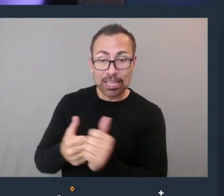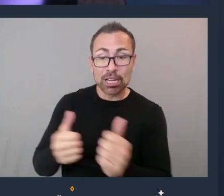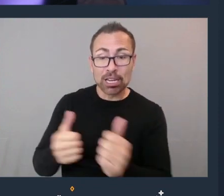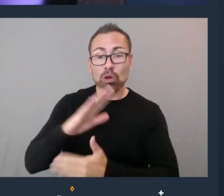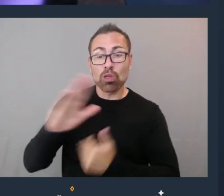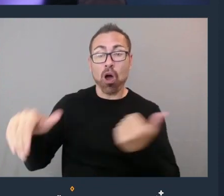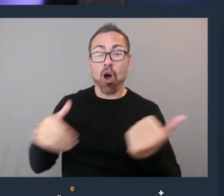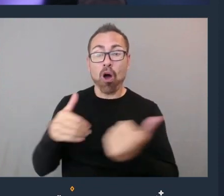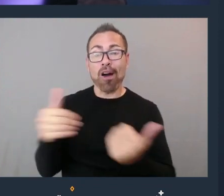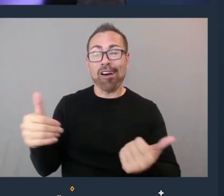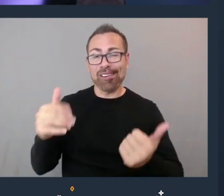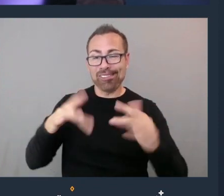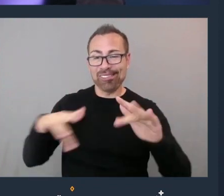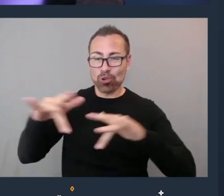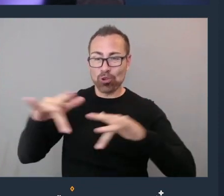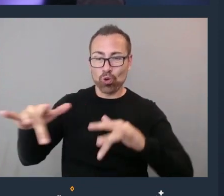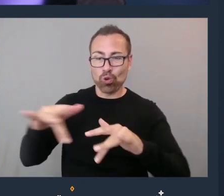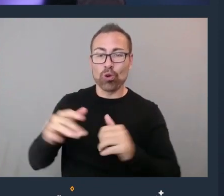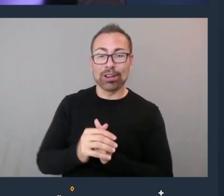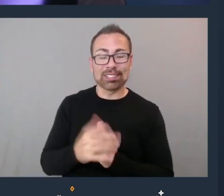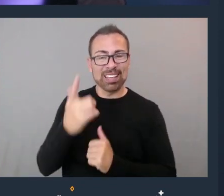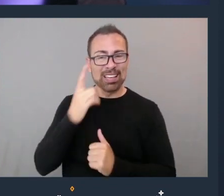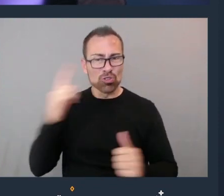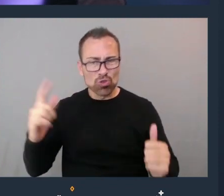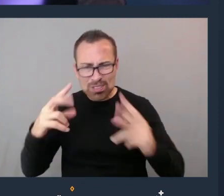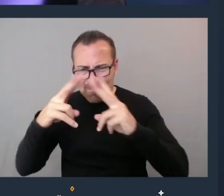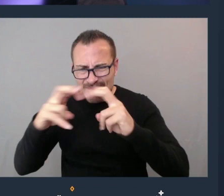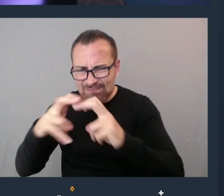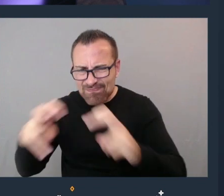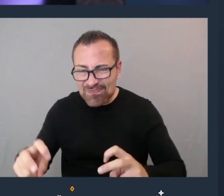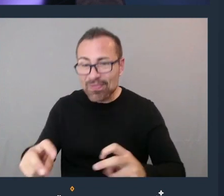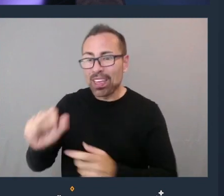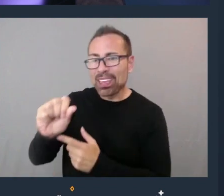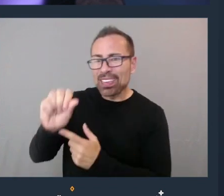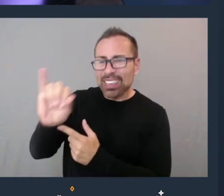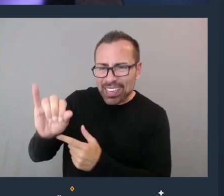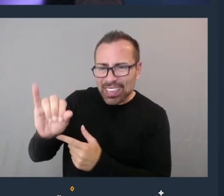dive deeper into artificial intelligence, machine learning, and all things data.